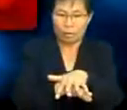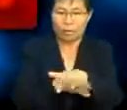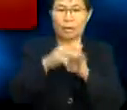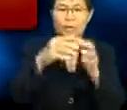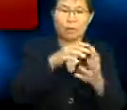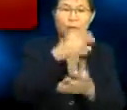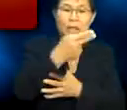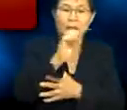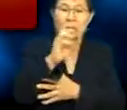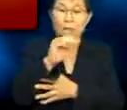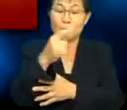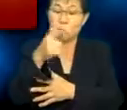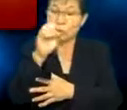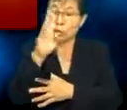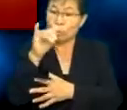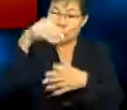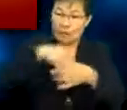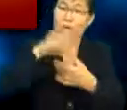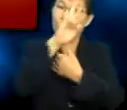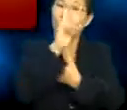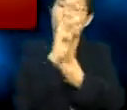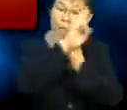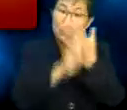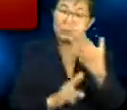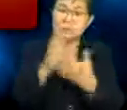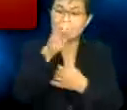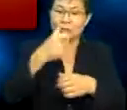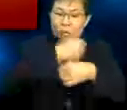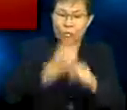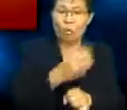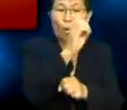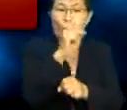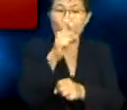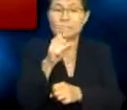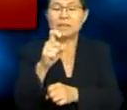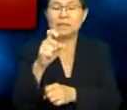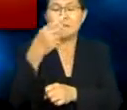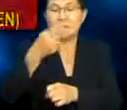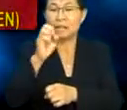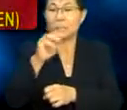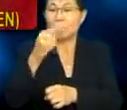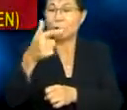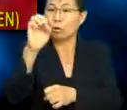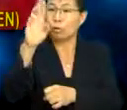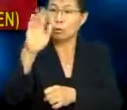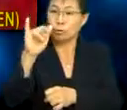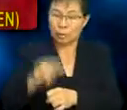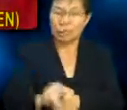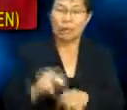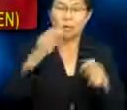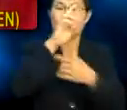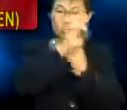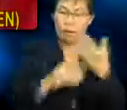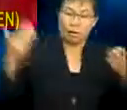combines loosely with hemoglobin in the red blood cells to form oxyhemoglobin. When